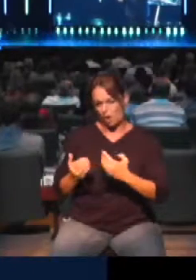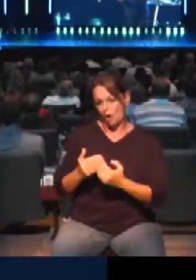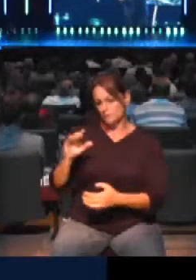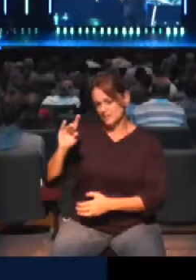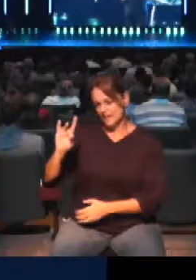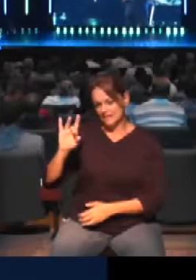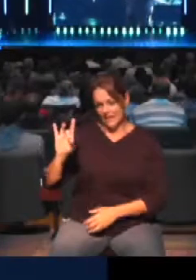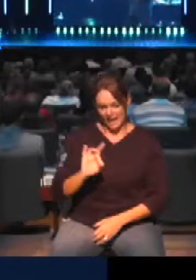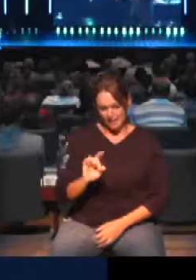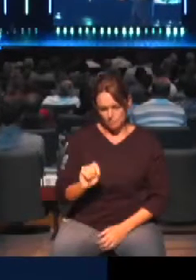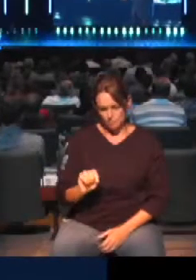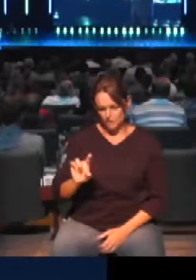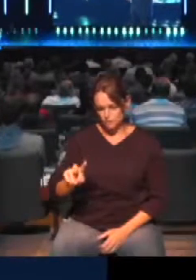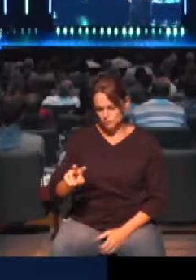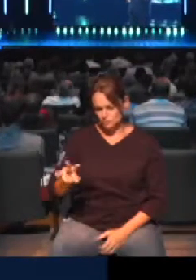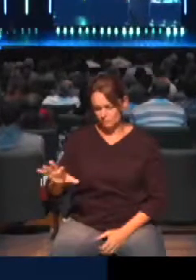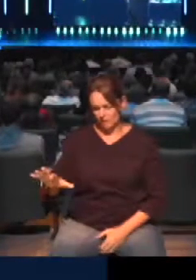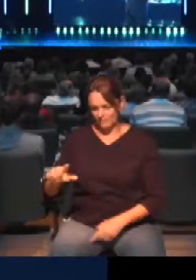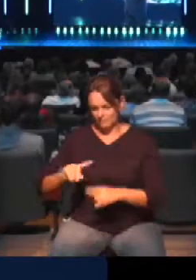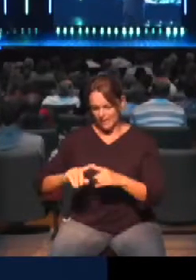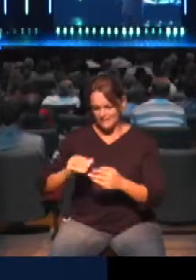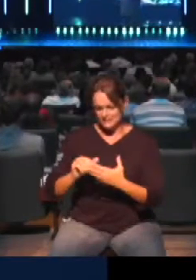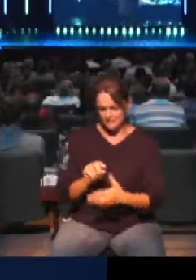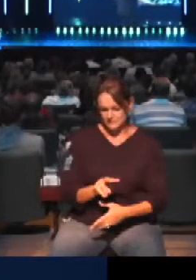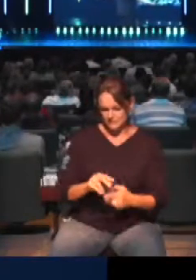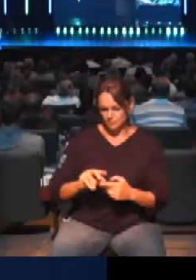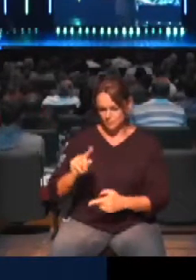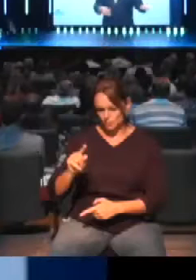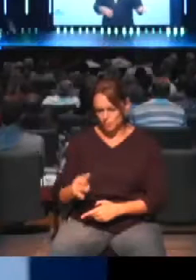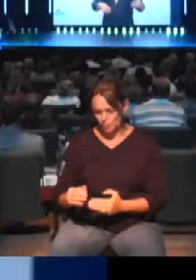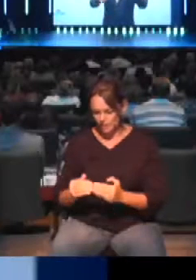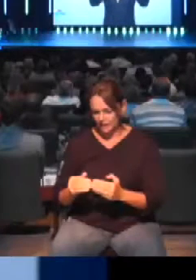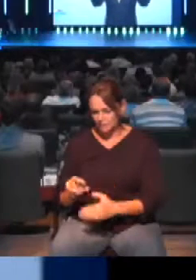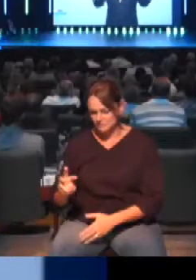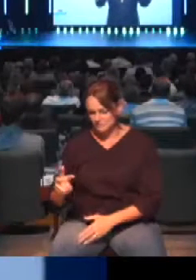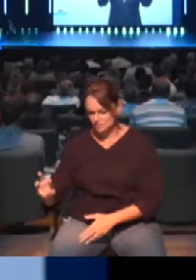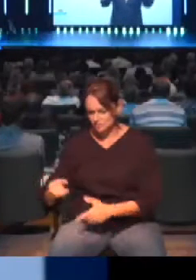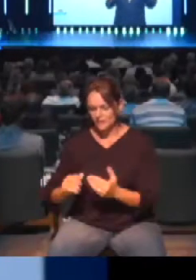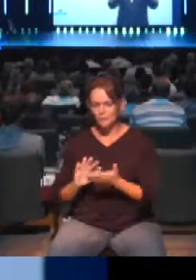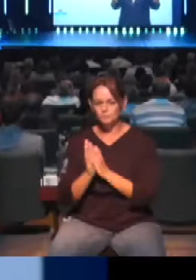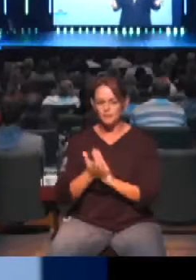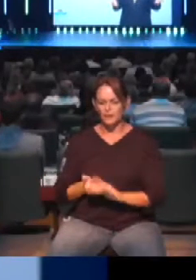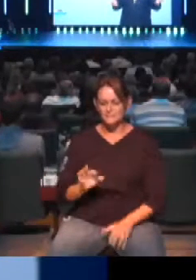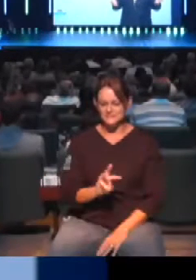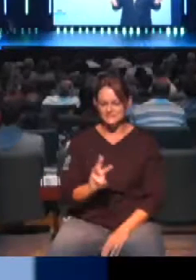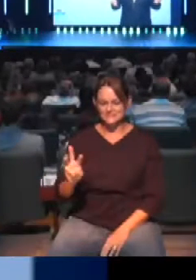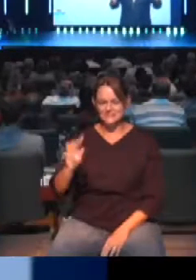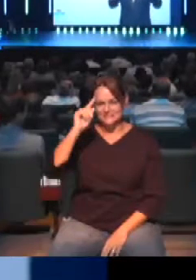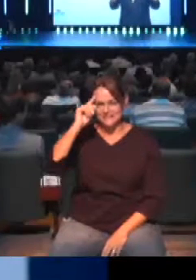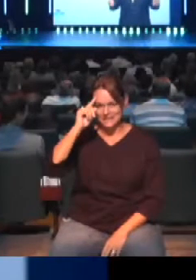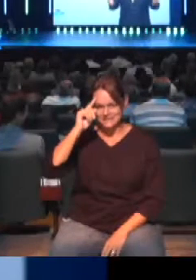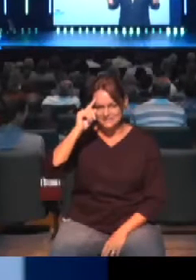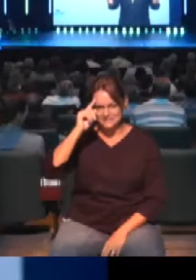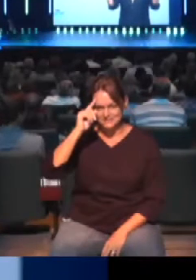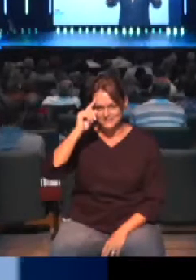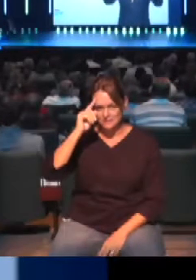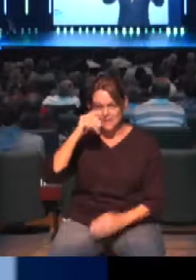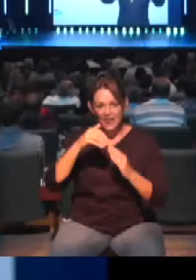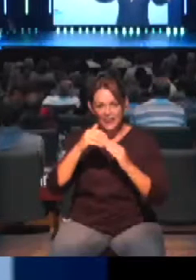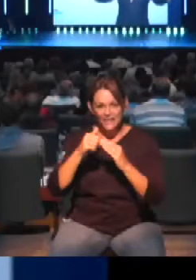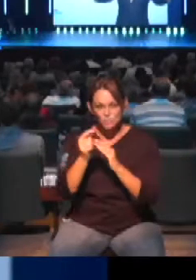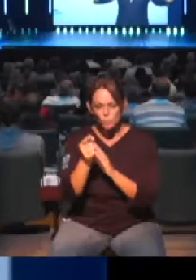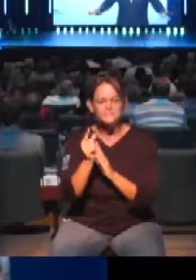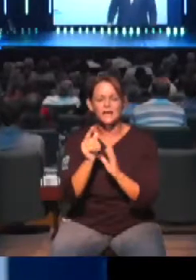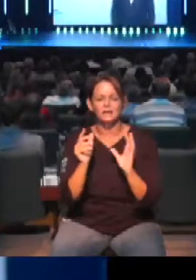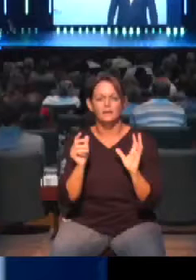rate's 8.25. 8 times 8 is 64. A quarter of 8's 2. 64 plus 2 is 66. I said, that should happen in less than